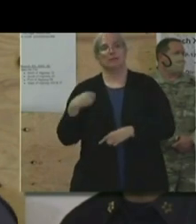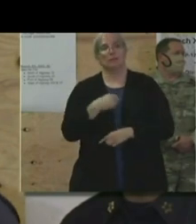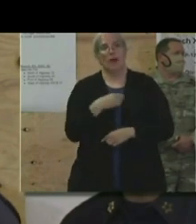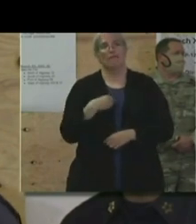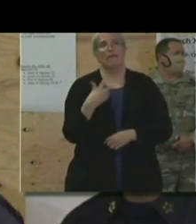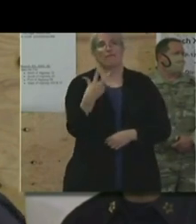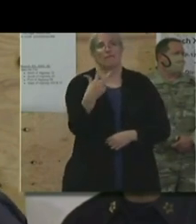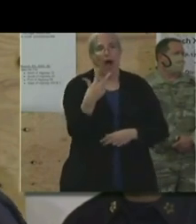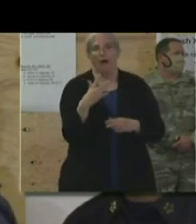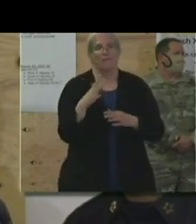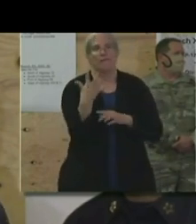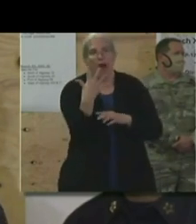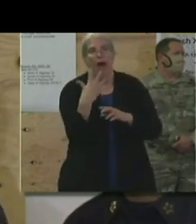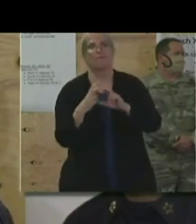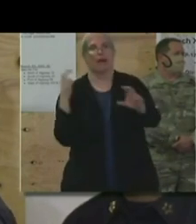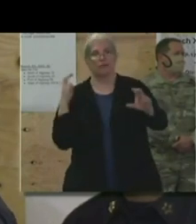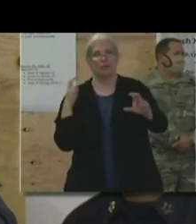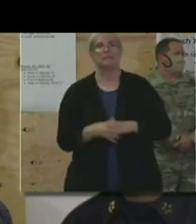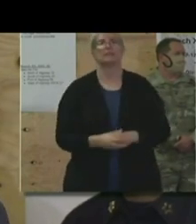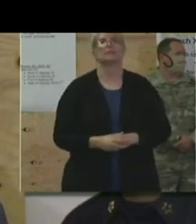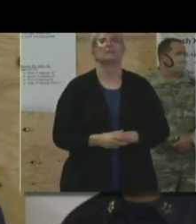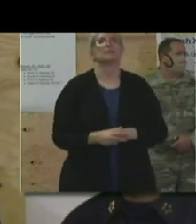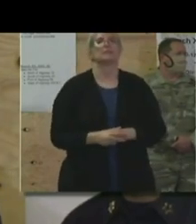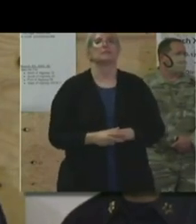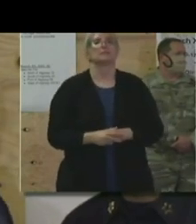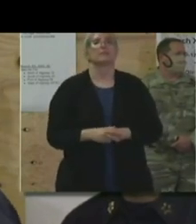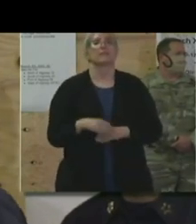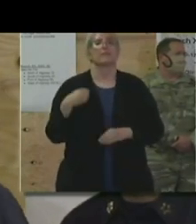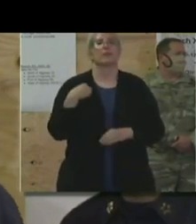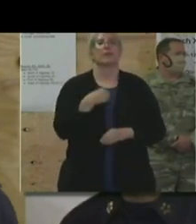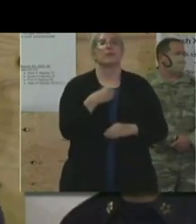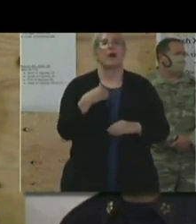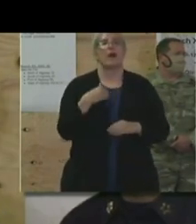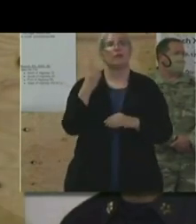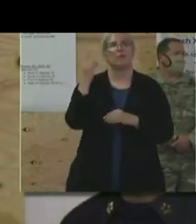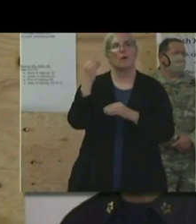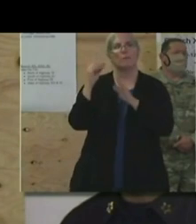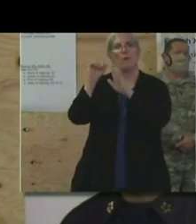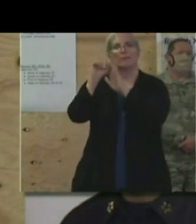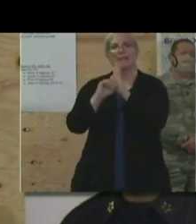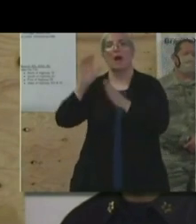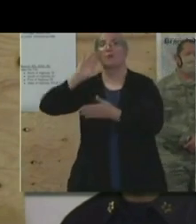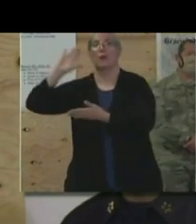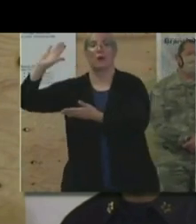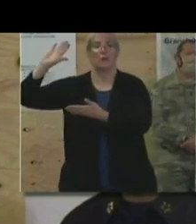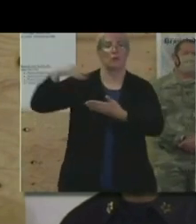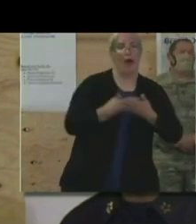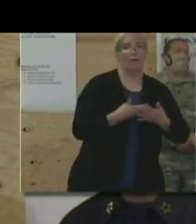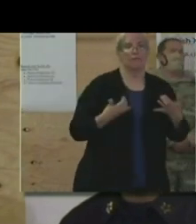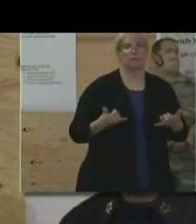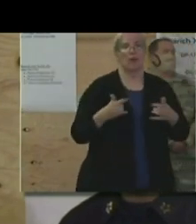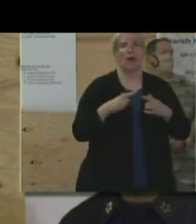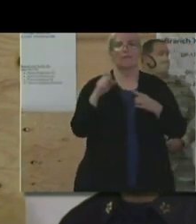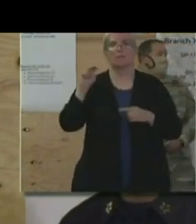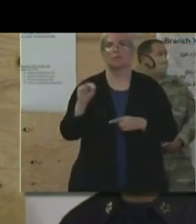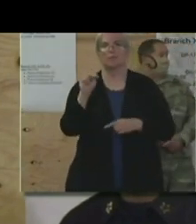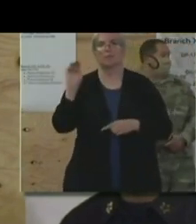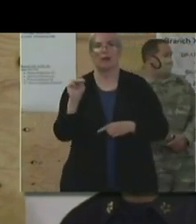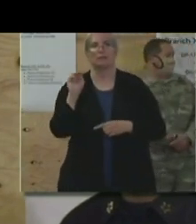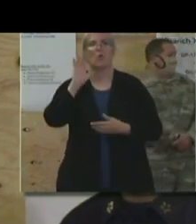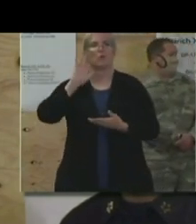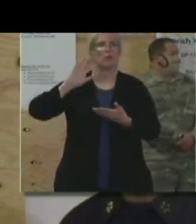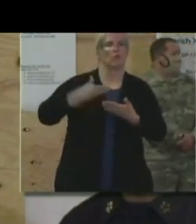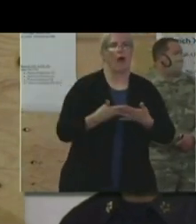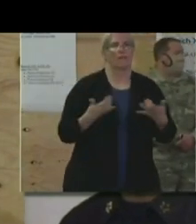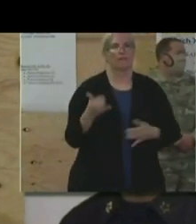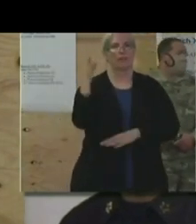from one other state arriving at noon today, New Mexico, and we thank the New Mexican governor. We